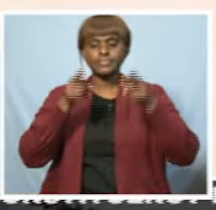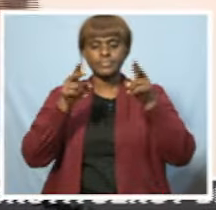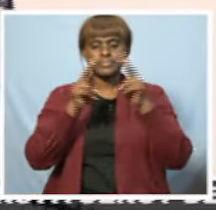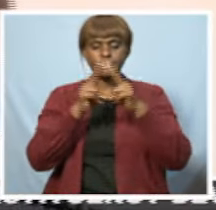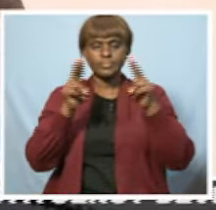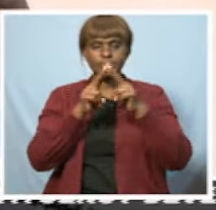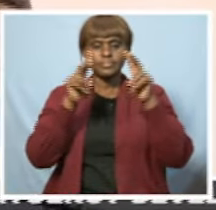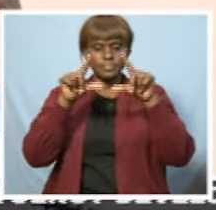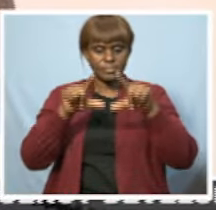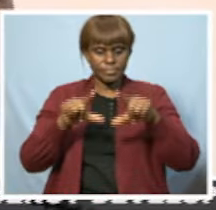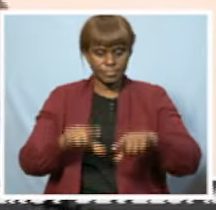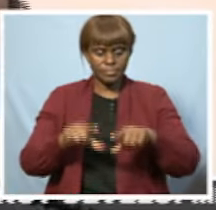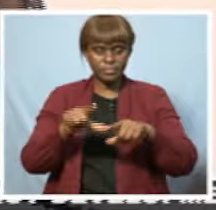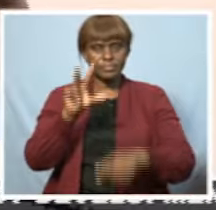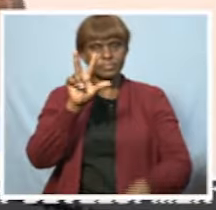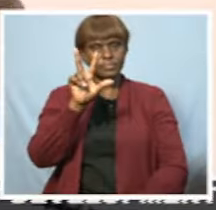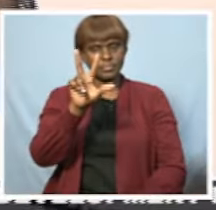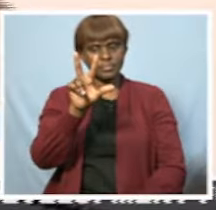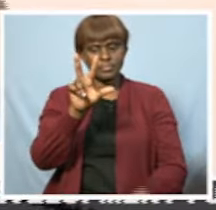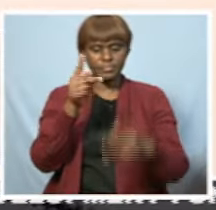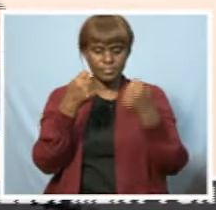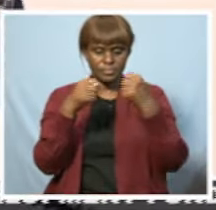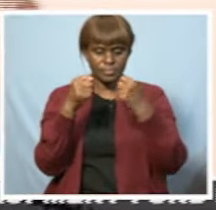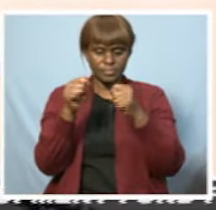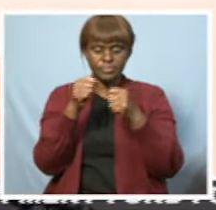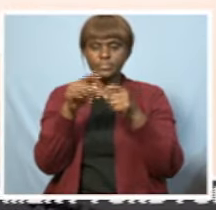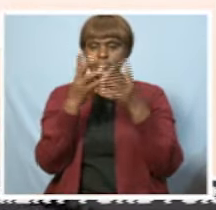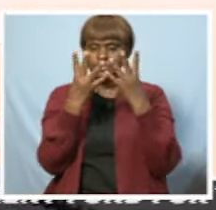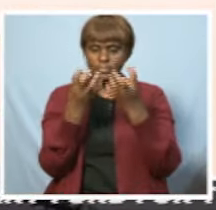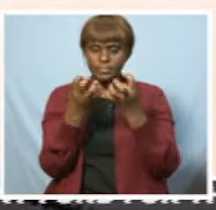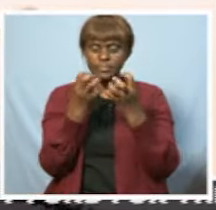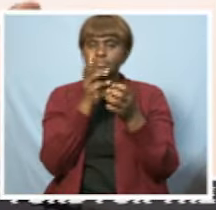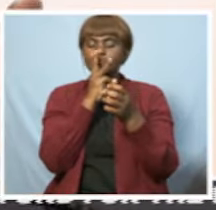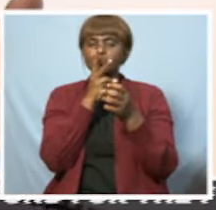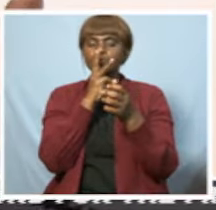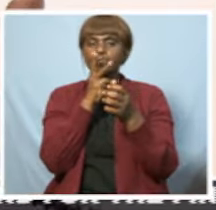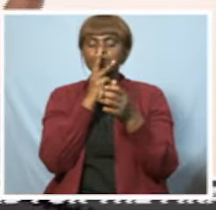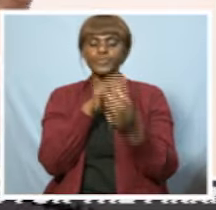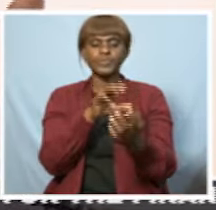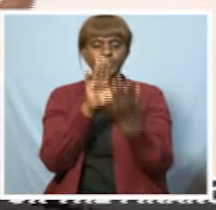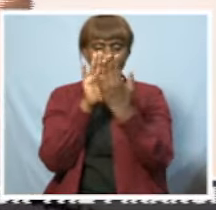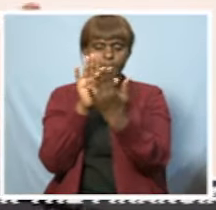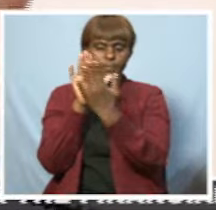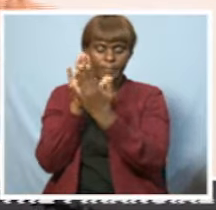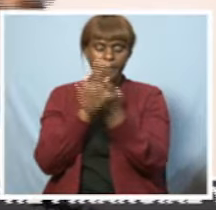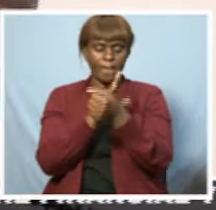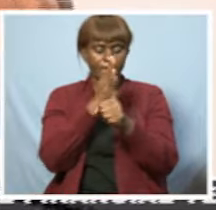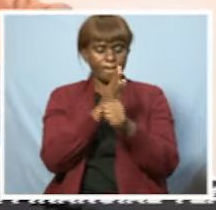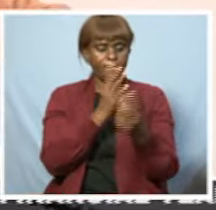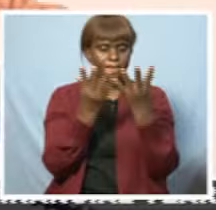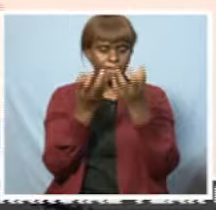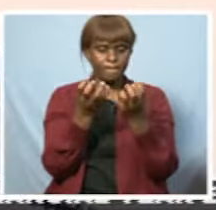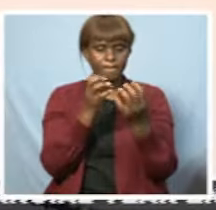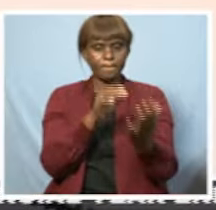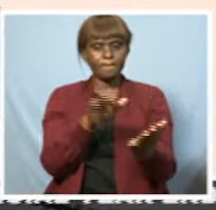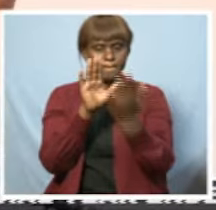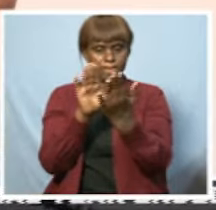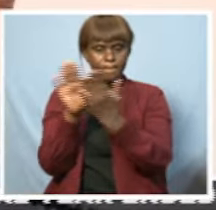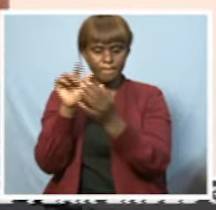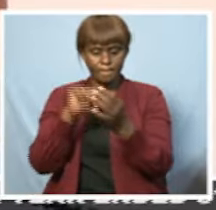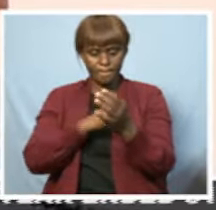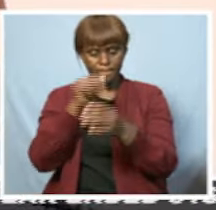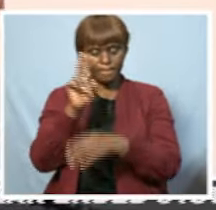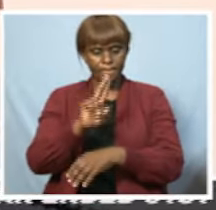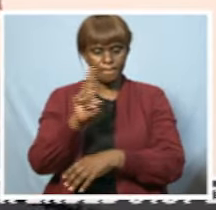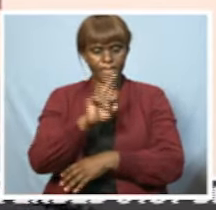low. Three attempted dry boreholes were encountered. Now, after encountering the dry boreholes, and we were